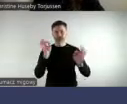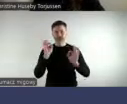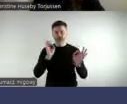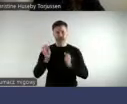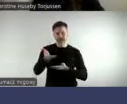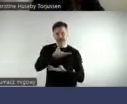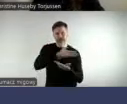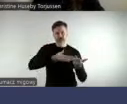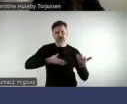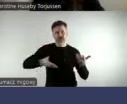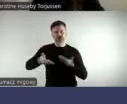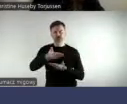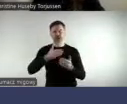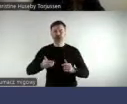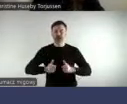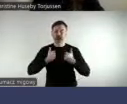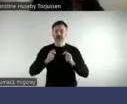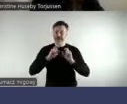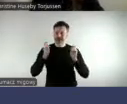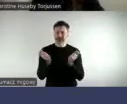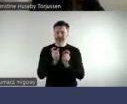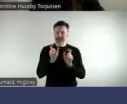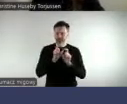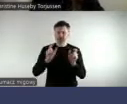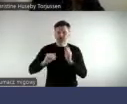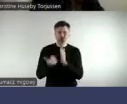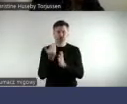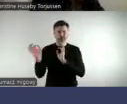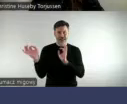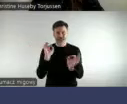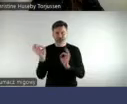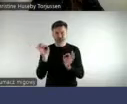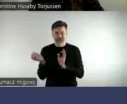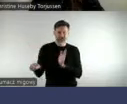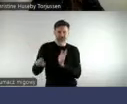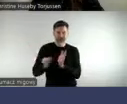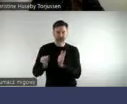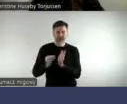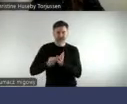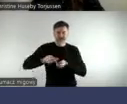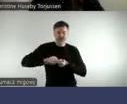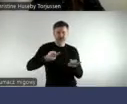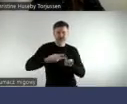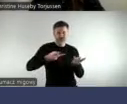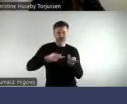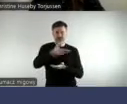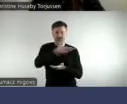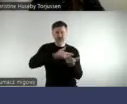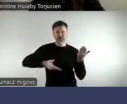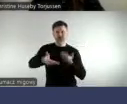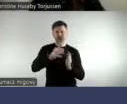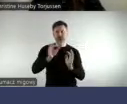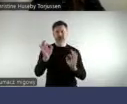situation overview. Thus, the decision makers have the best possible decision basis to handle the crisis